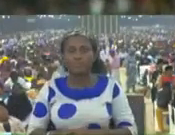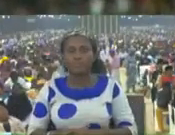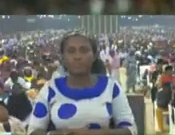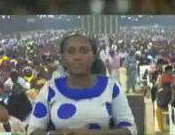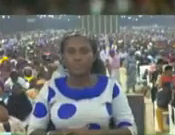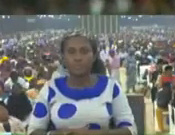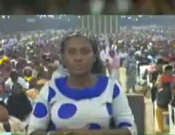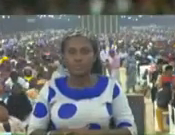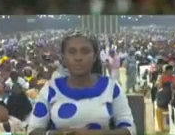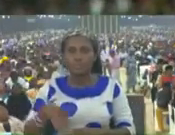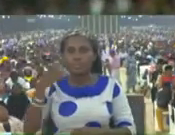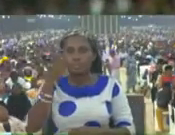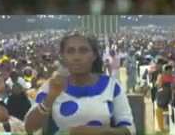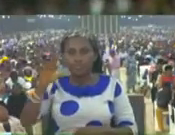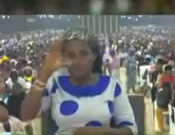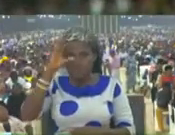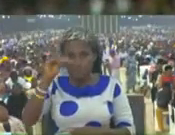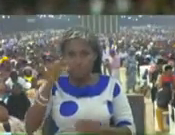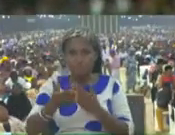And then the man of God spoke